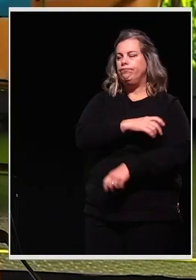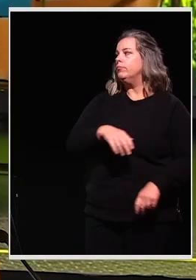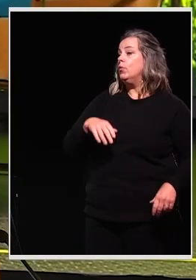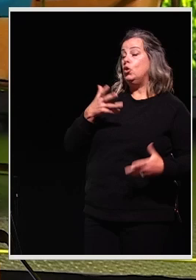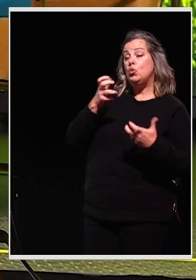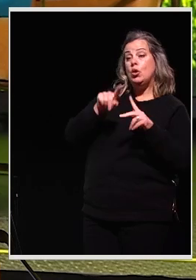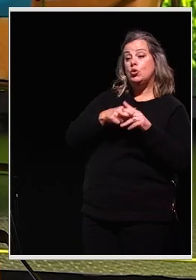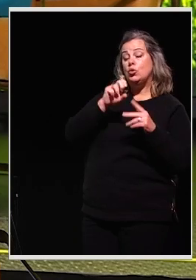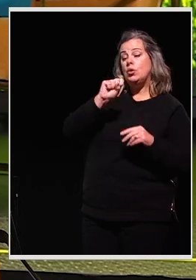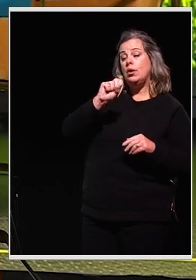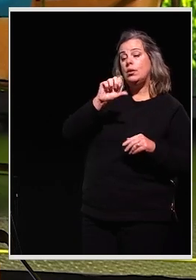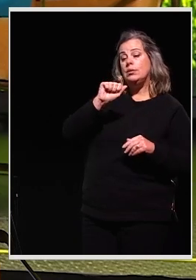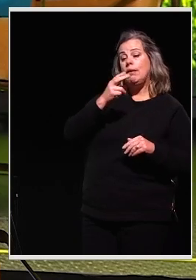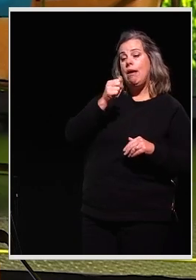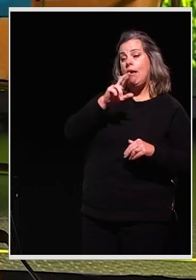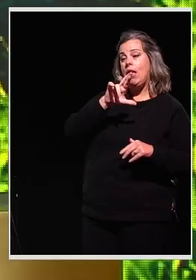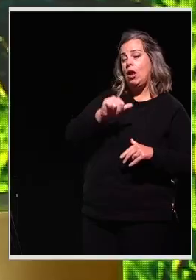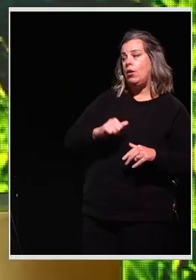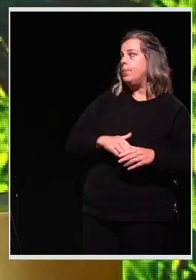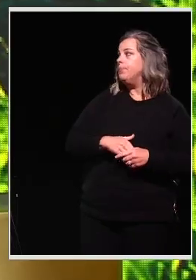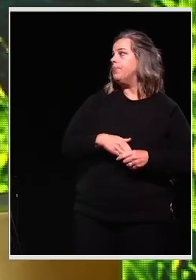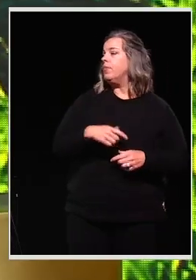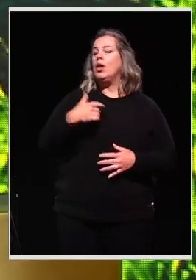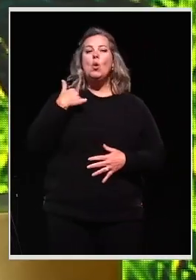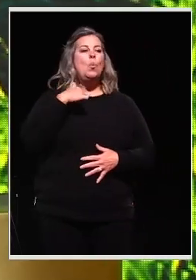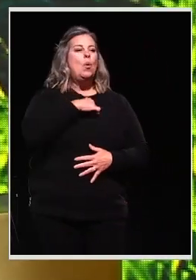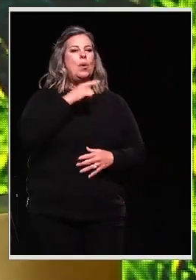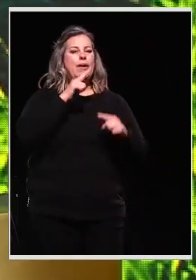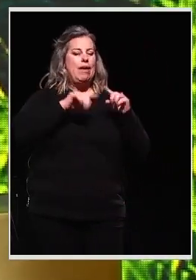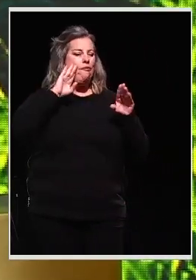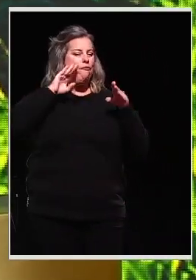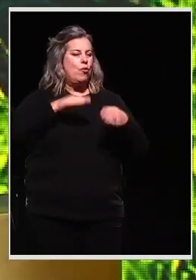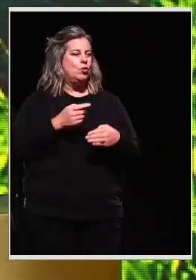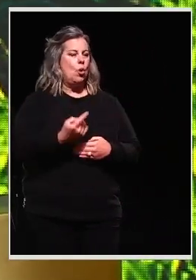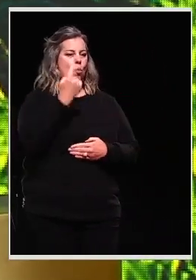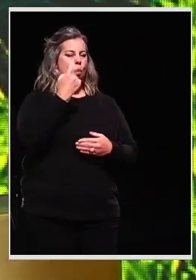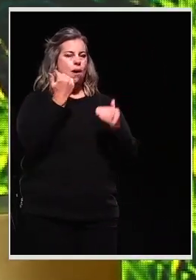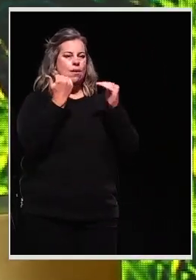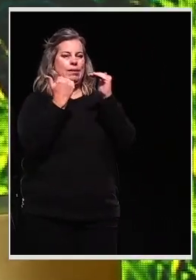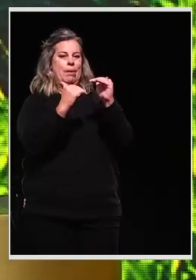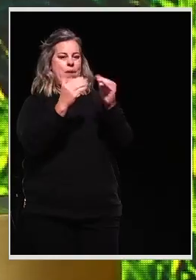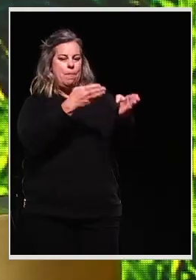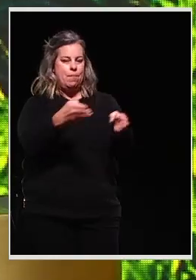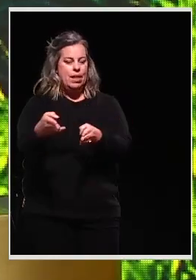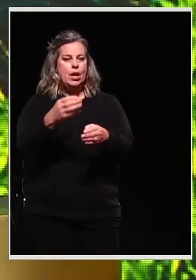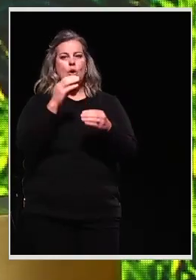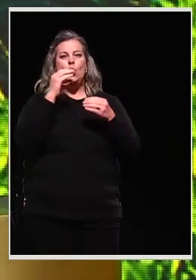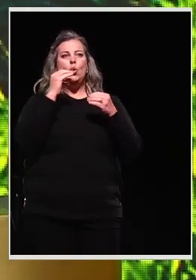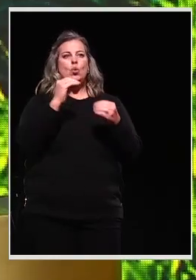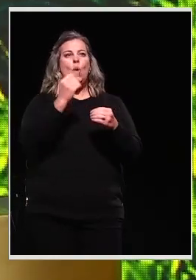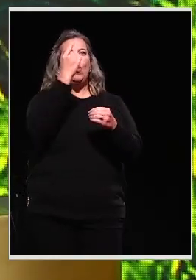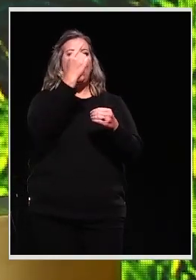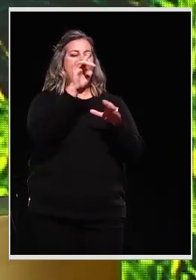I think it's a yes and, right? We're not going to get there by focusing on one mitigation strategy. No one sector can